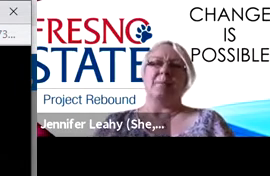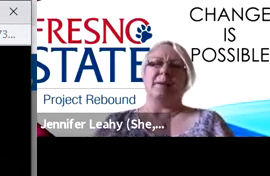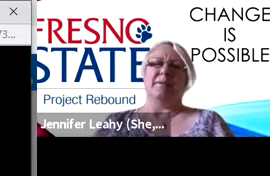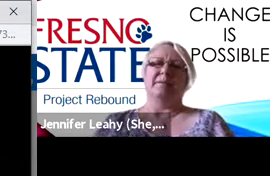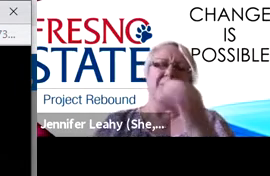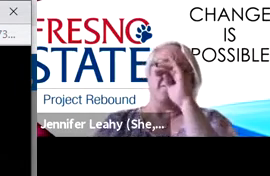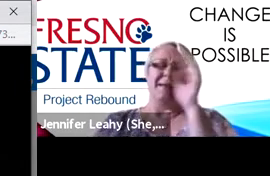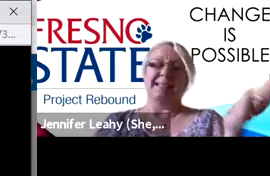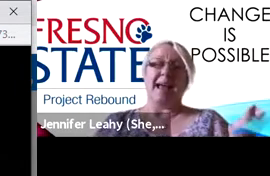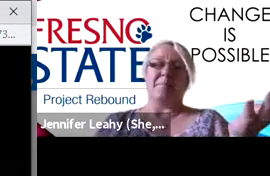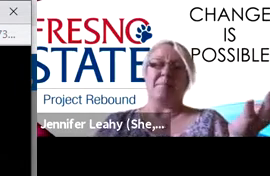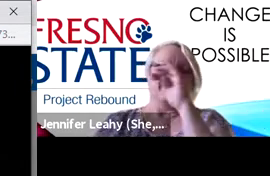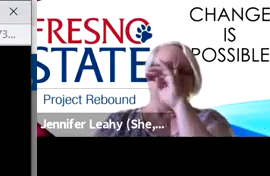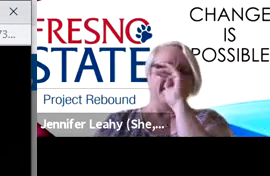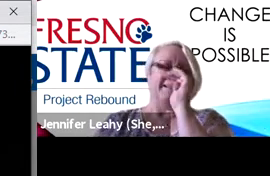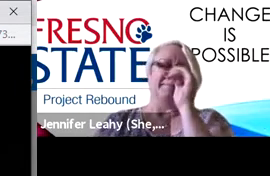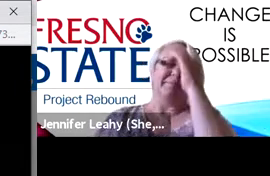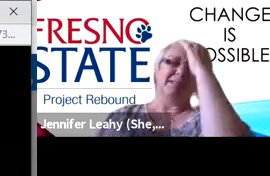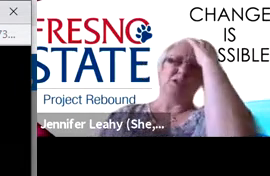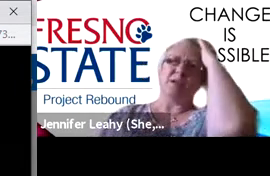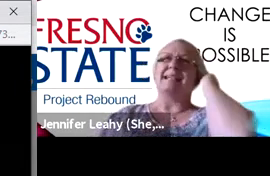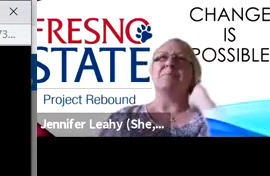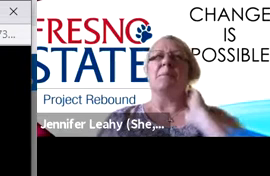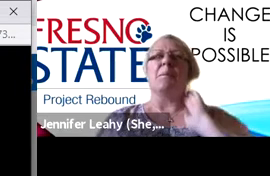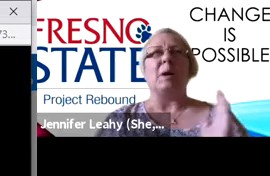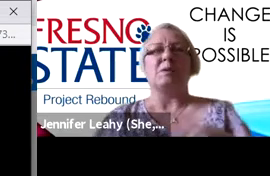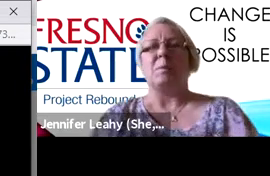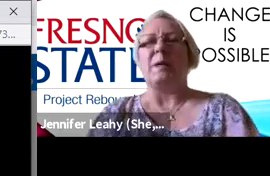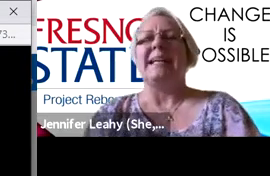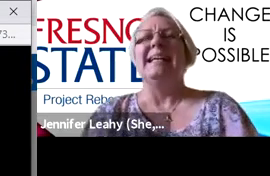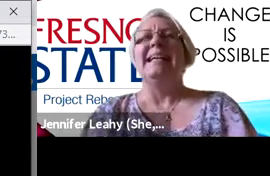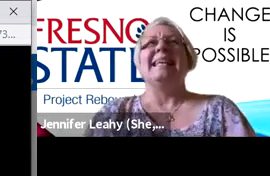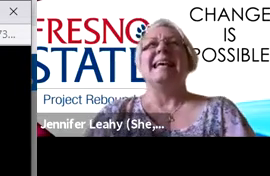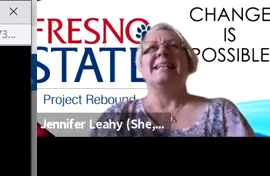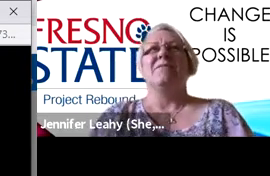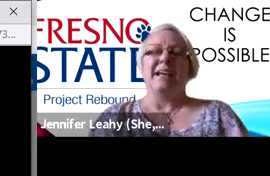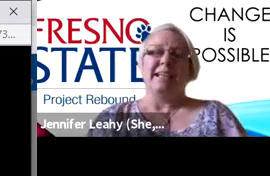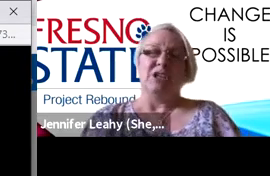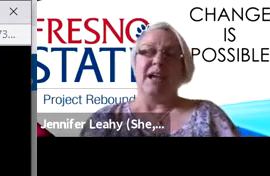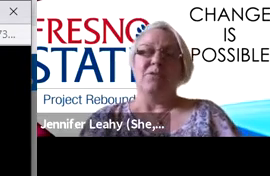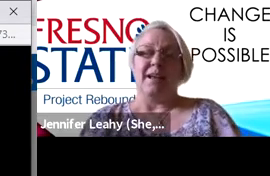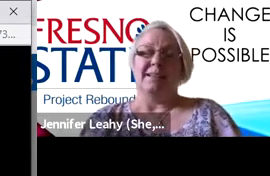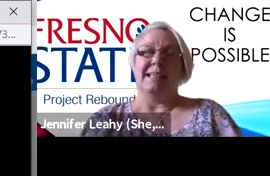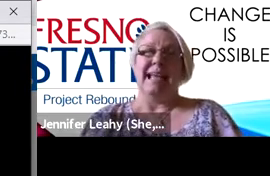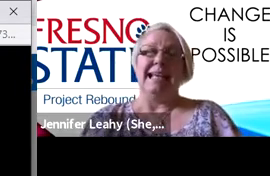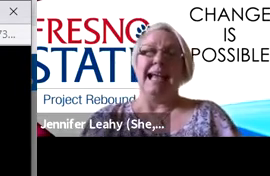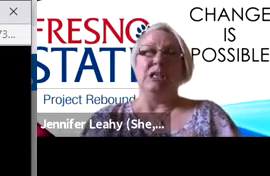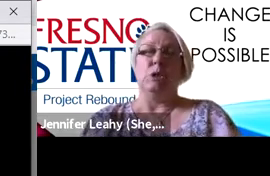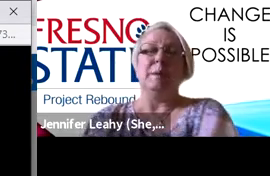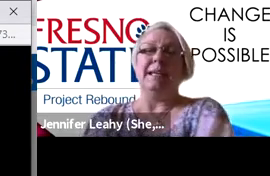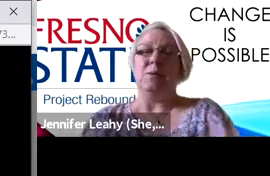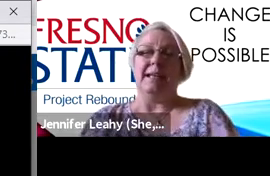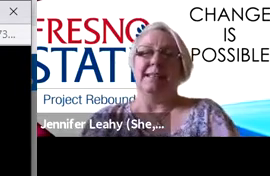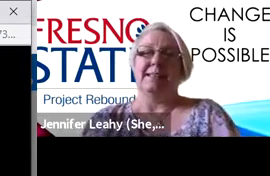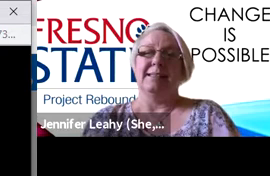his SAP appeal, his SAP, the Student Academic Progress Report that financial aid runs, and he had